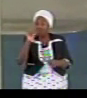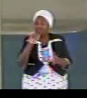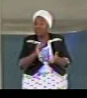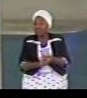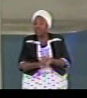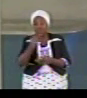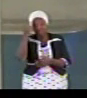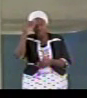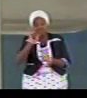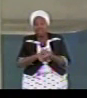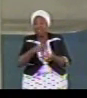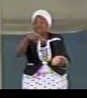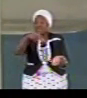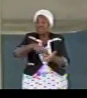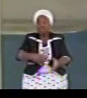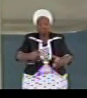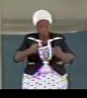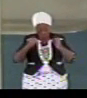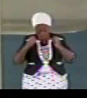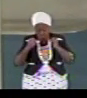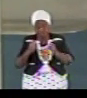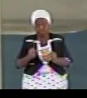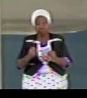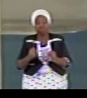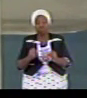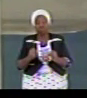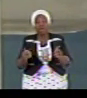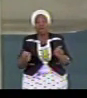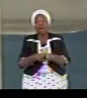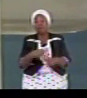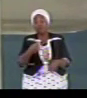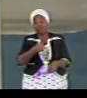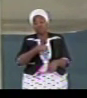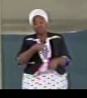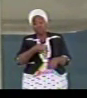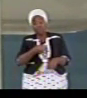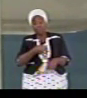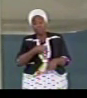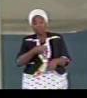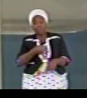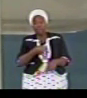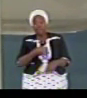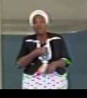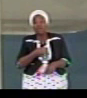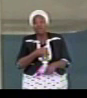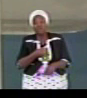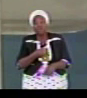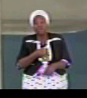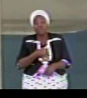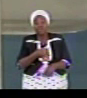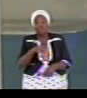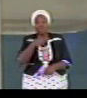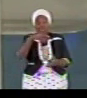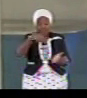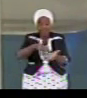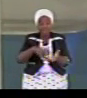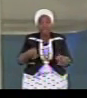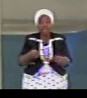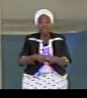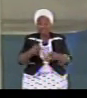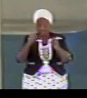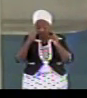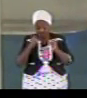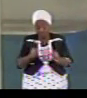as firm as me. He standeth as firm as an apostle.